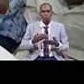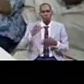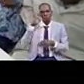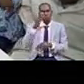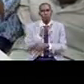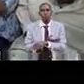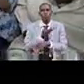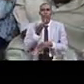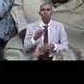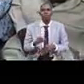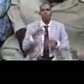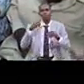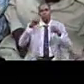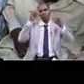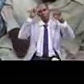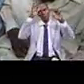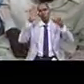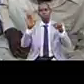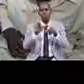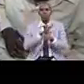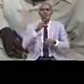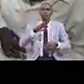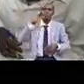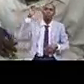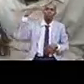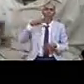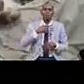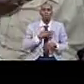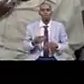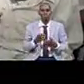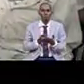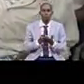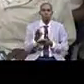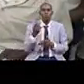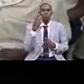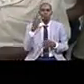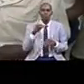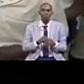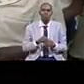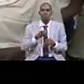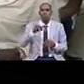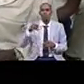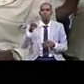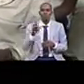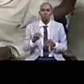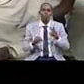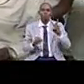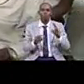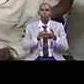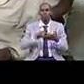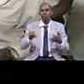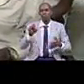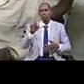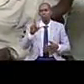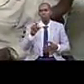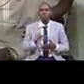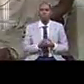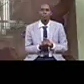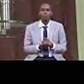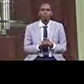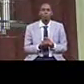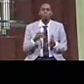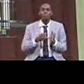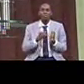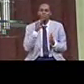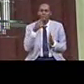and truth. Look at chapter 2, verse 11. In chapter 2, verse 11, talking about the manifestation of the glory